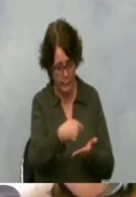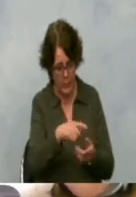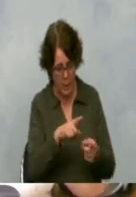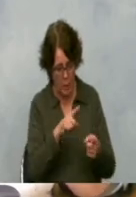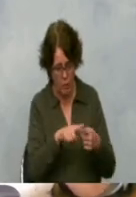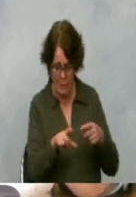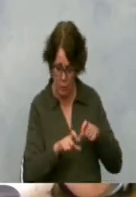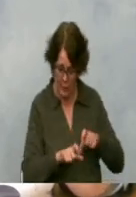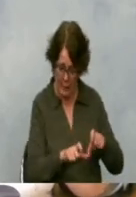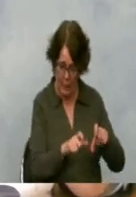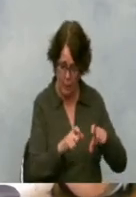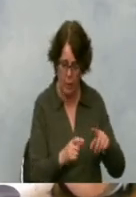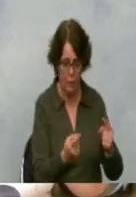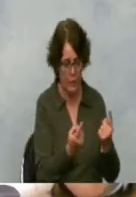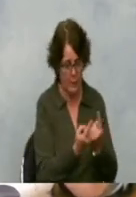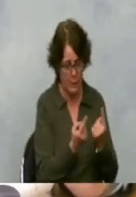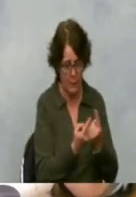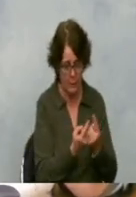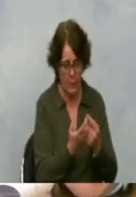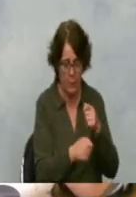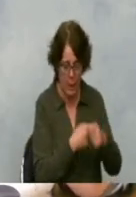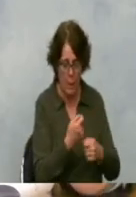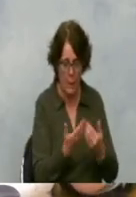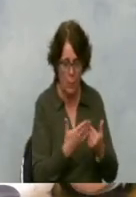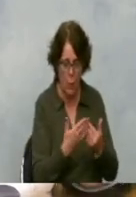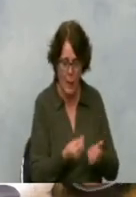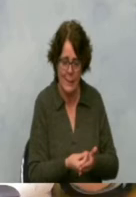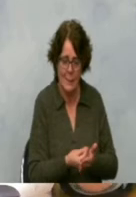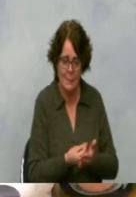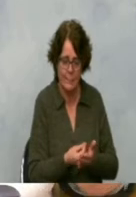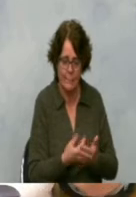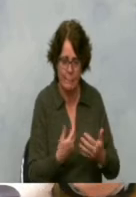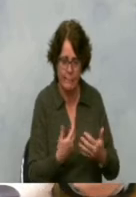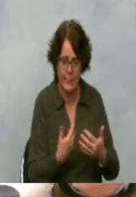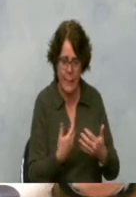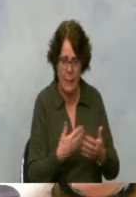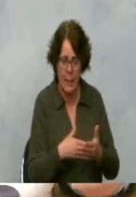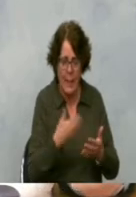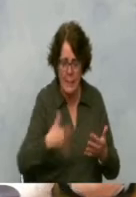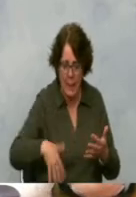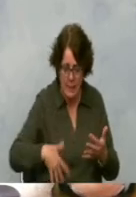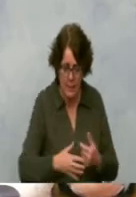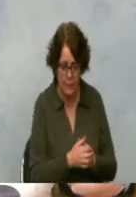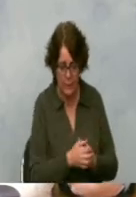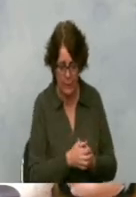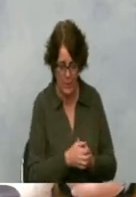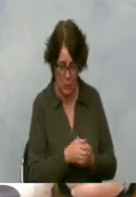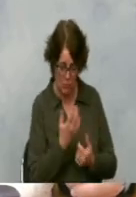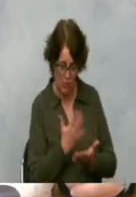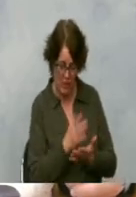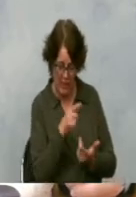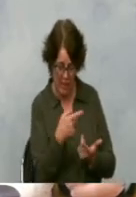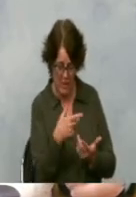out activities that are becoming more expensive, right? So that is the undertone of this.